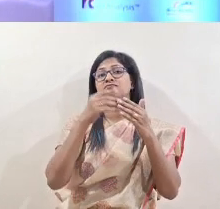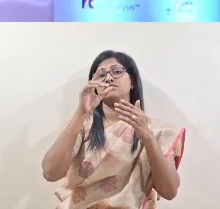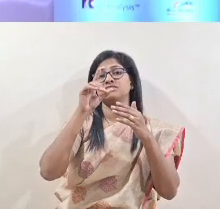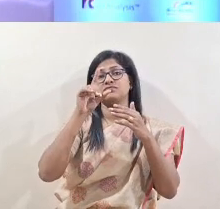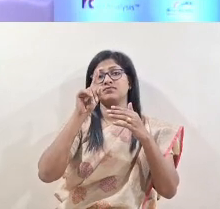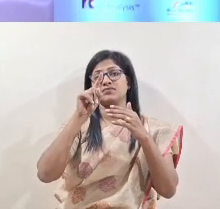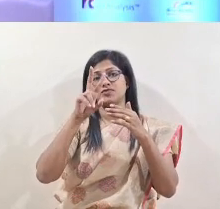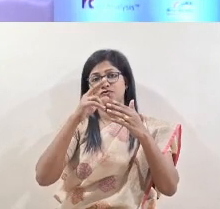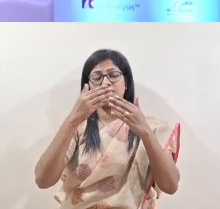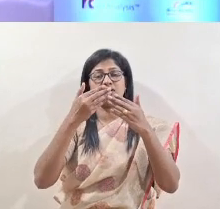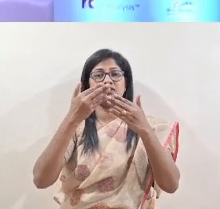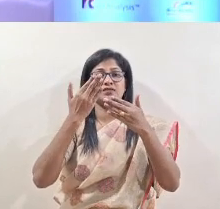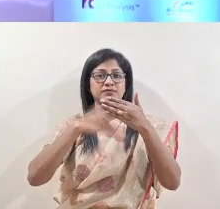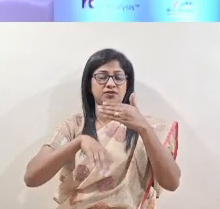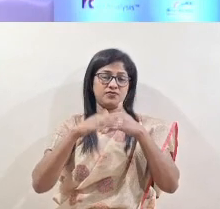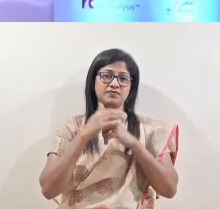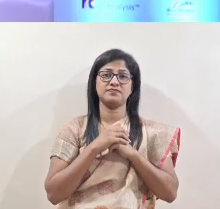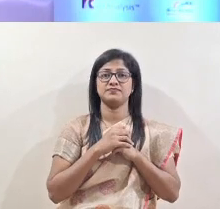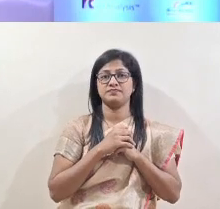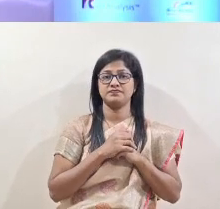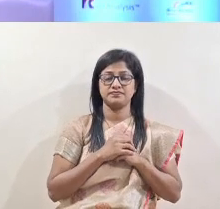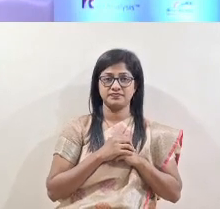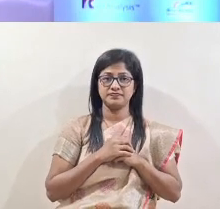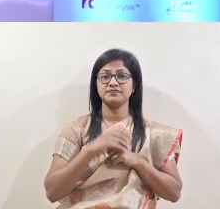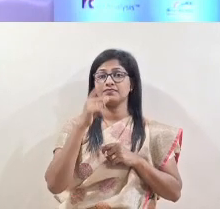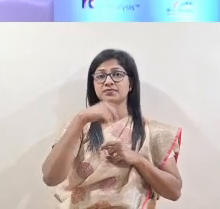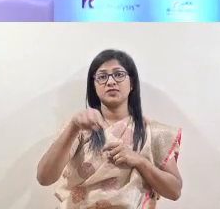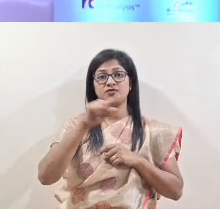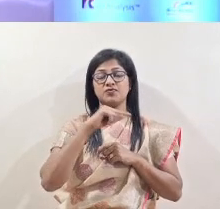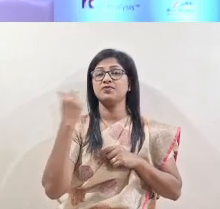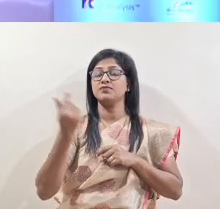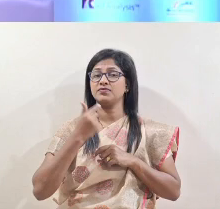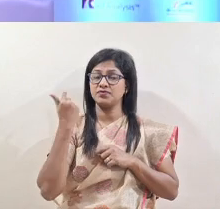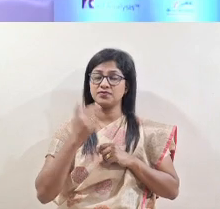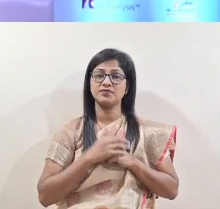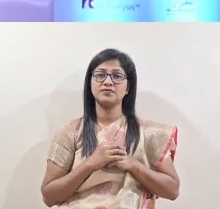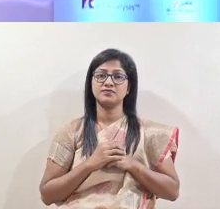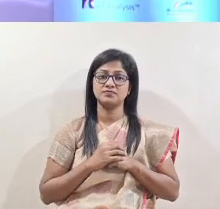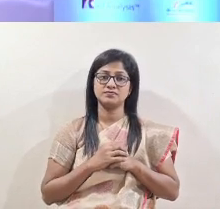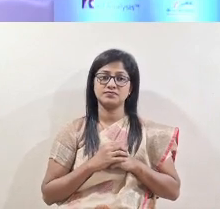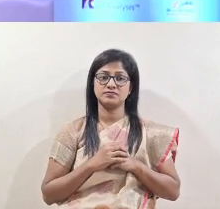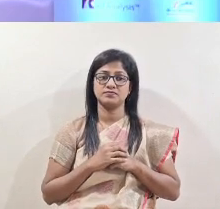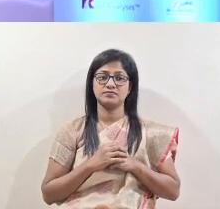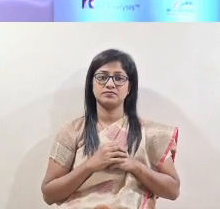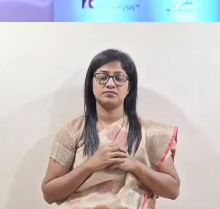level. They were using the